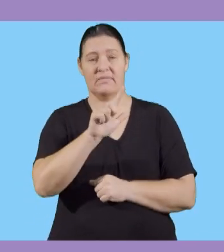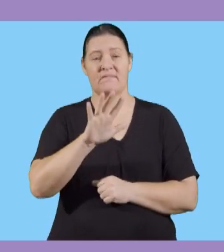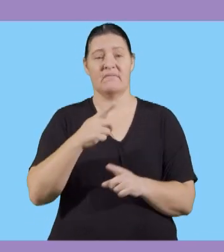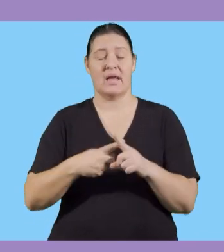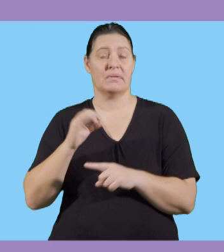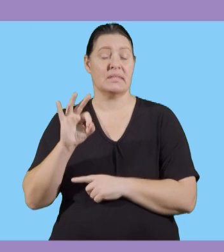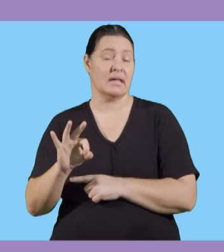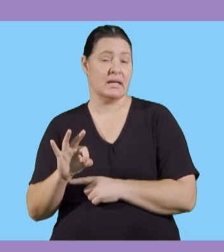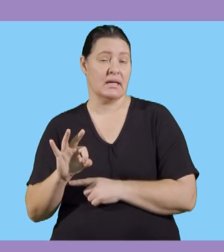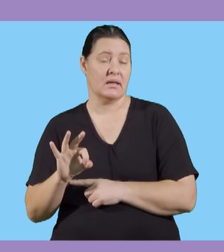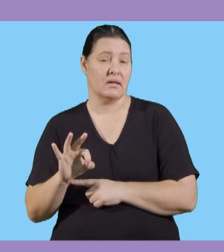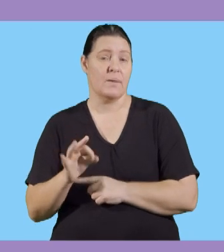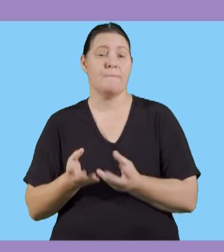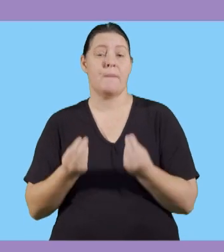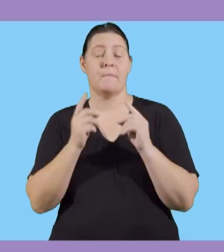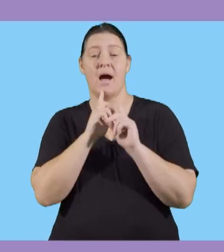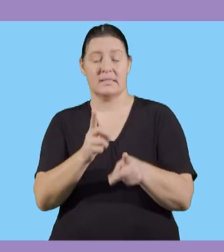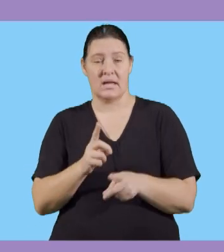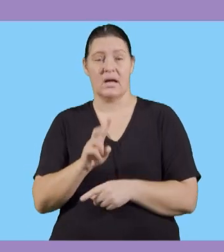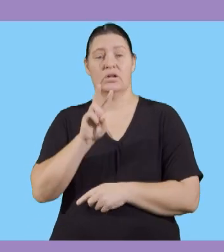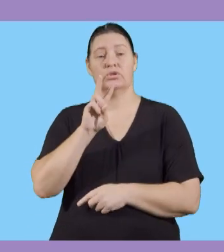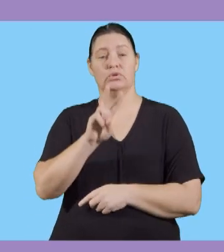75 multiplied by 3 gives us an answer of